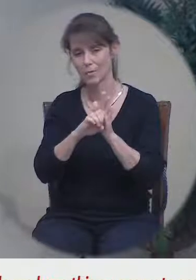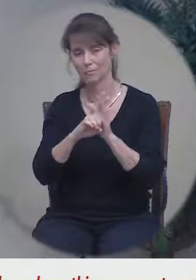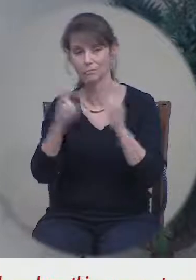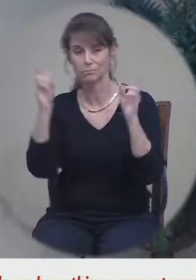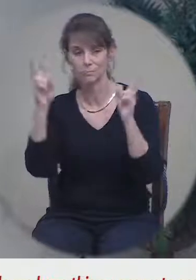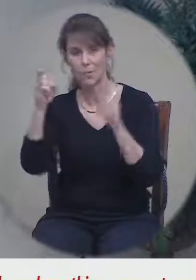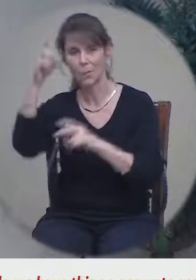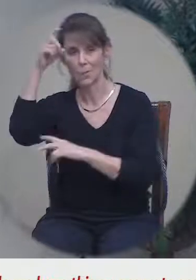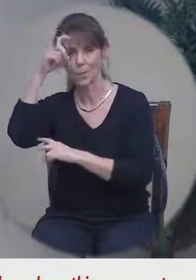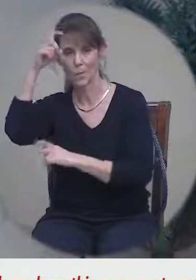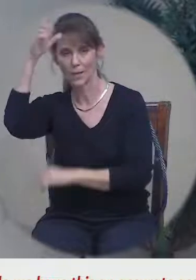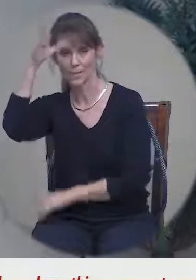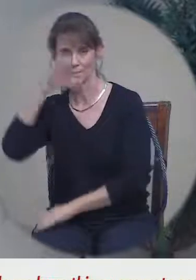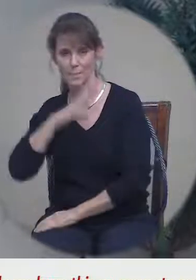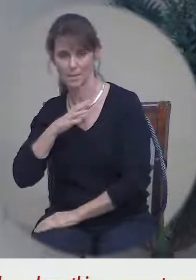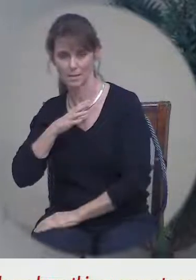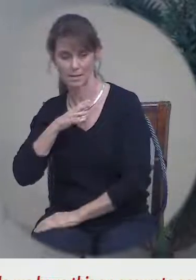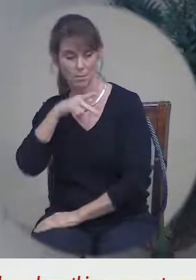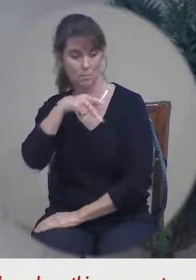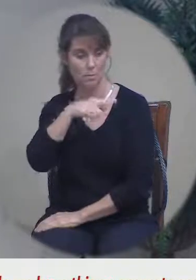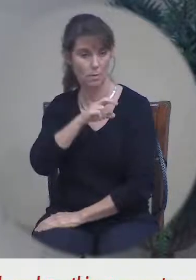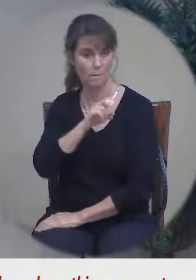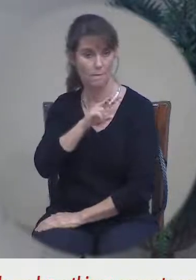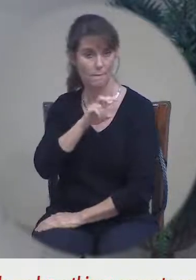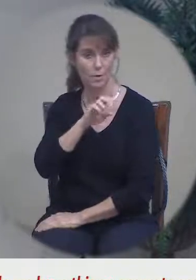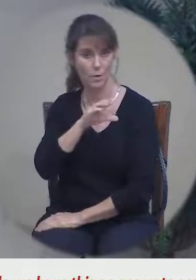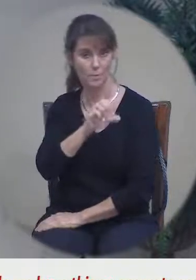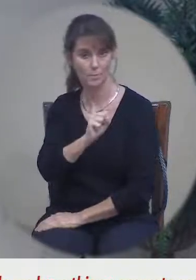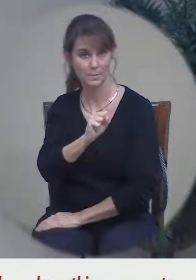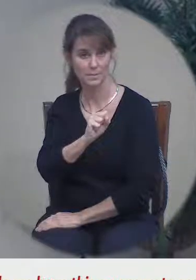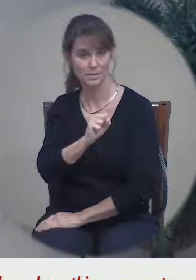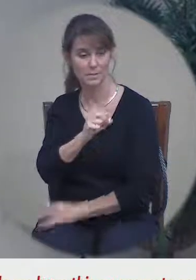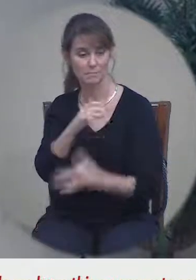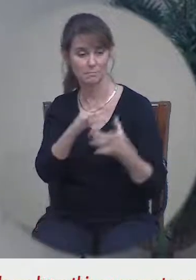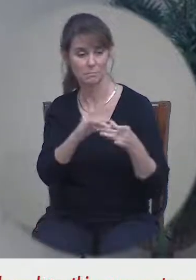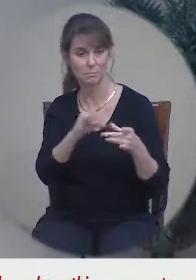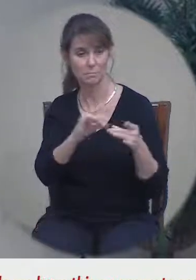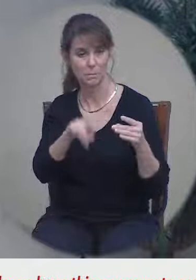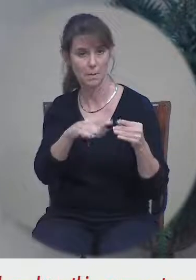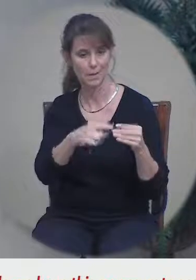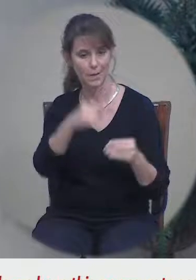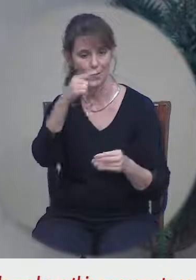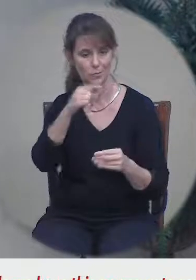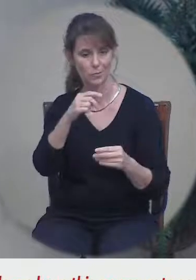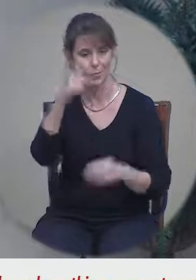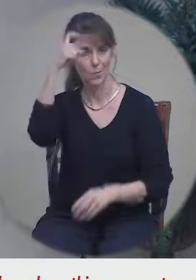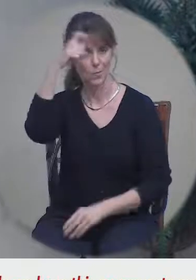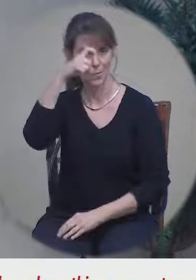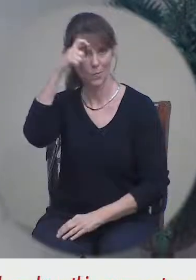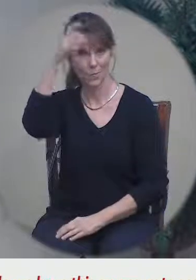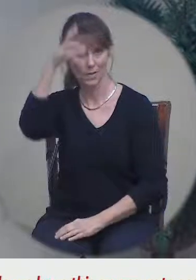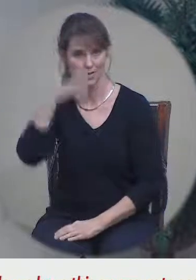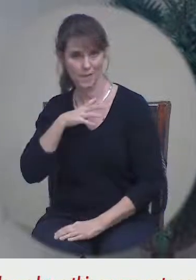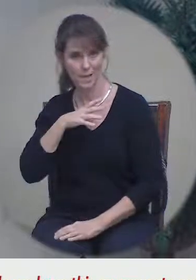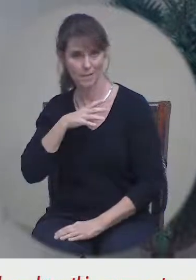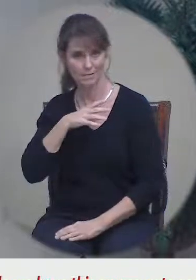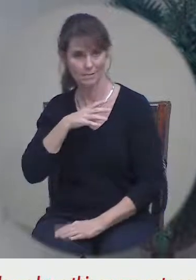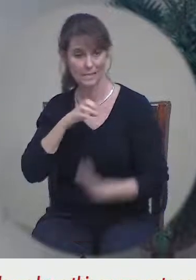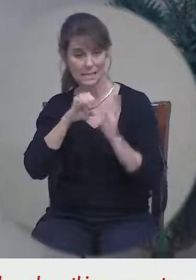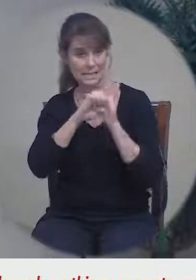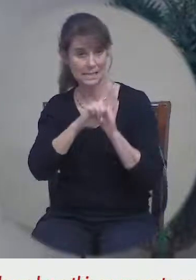what Proverbs has to say about wisdom and the person that walks after God is really found in this person who is